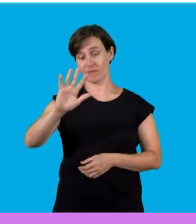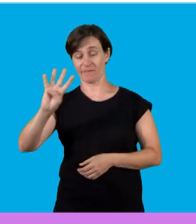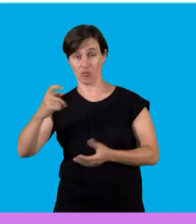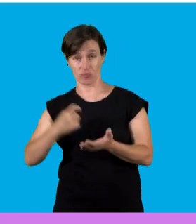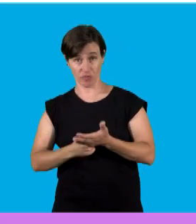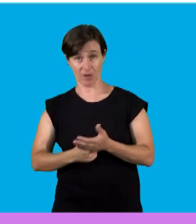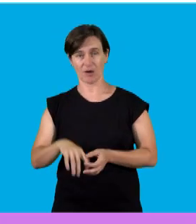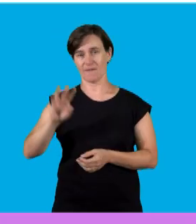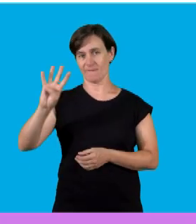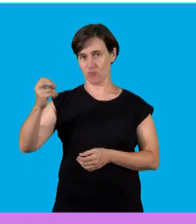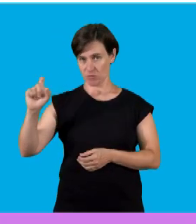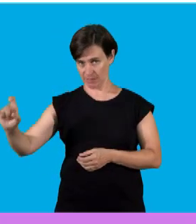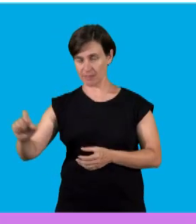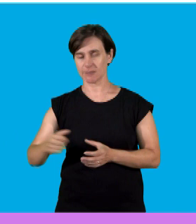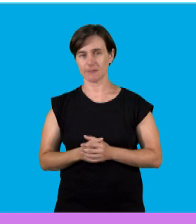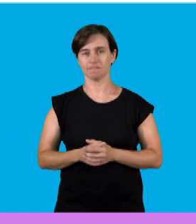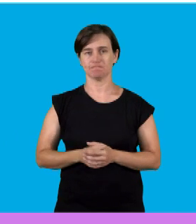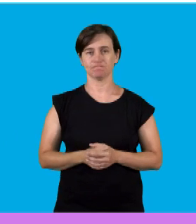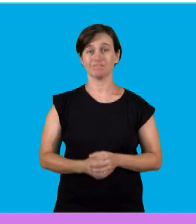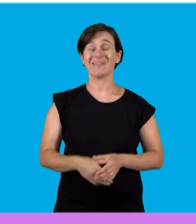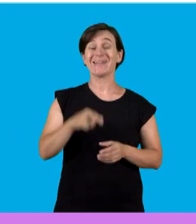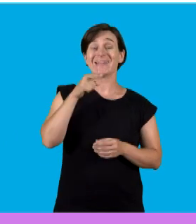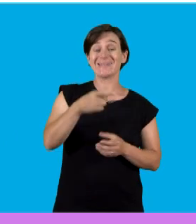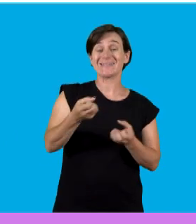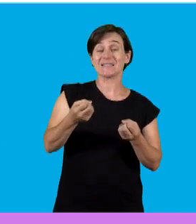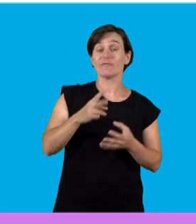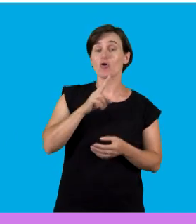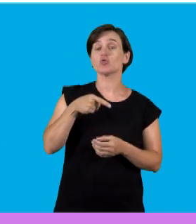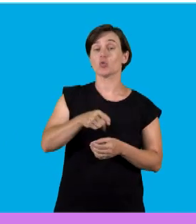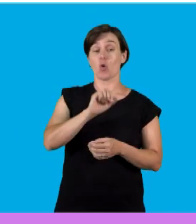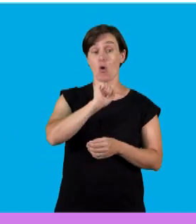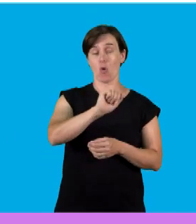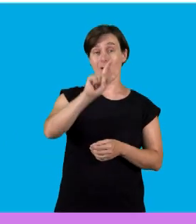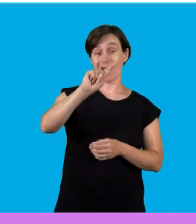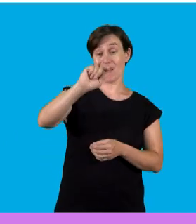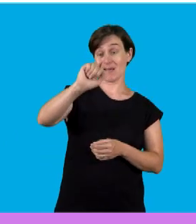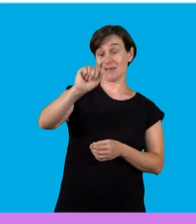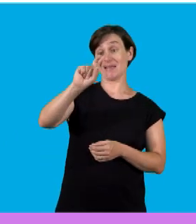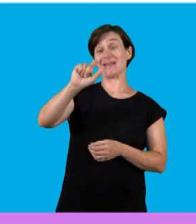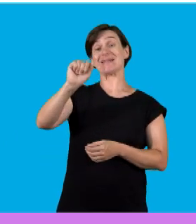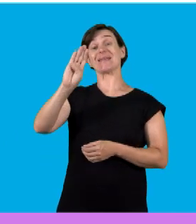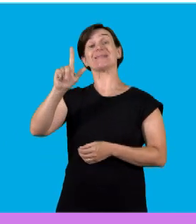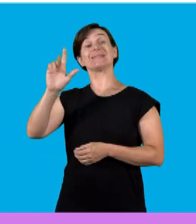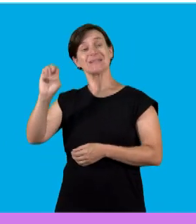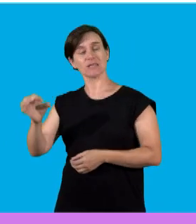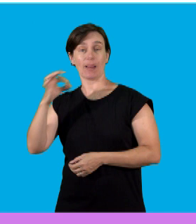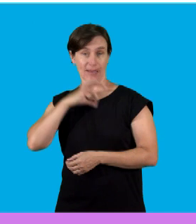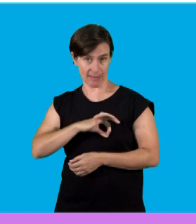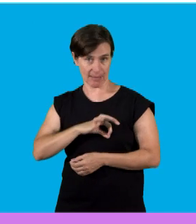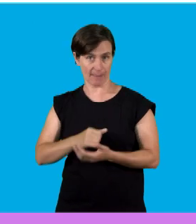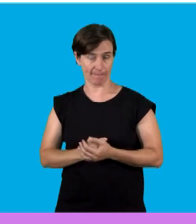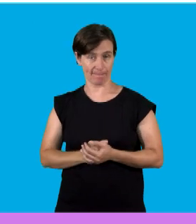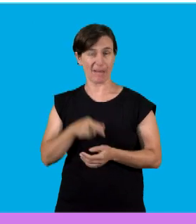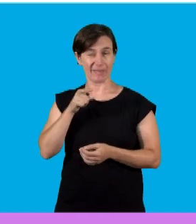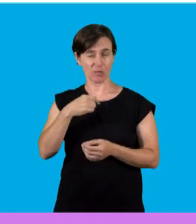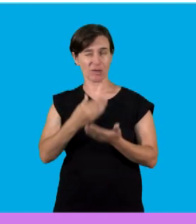37,454 Rand and 40 cents. Now this will give us our annual taxable income, and thereafter we can calculate the annual tax